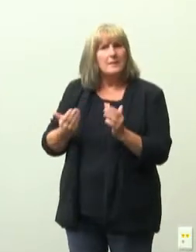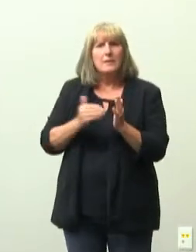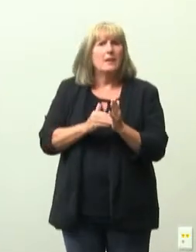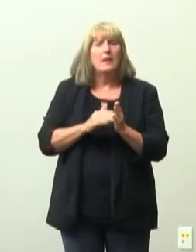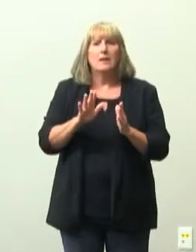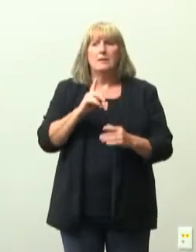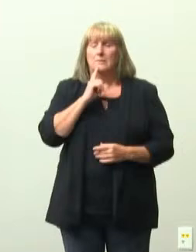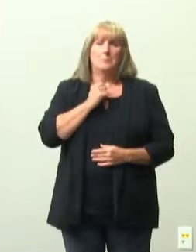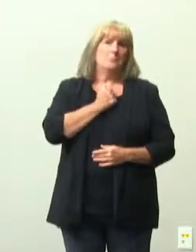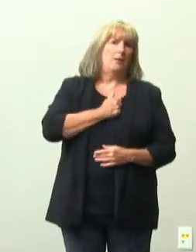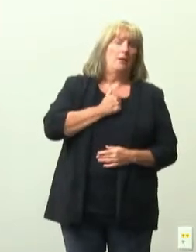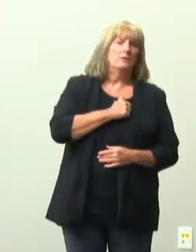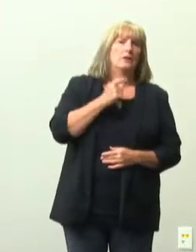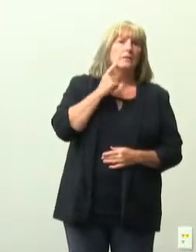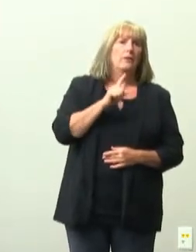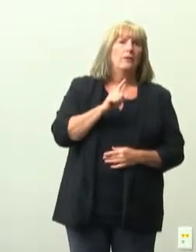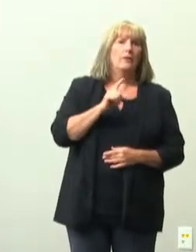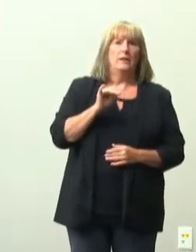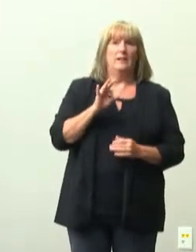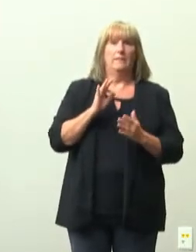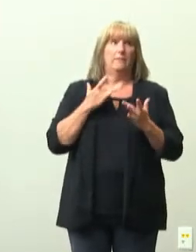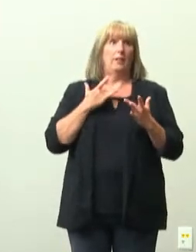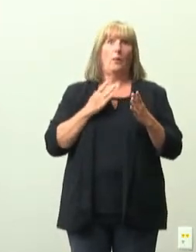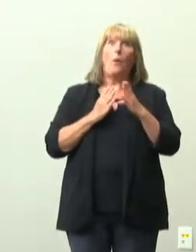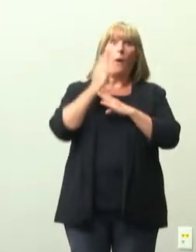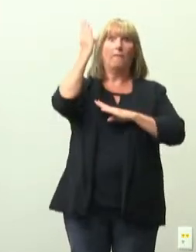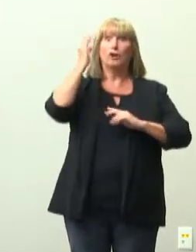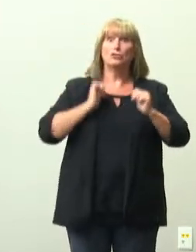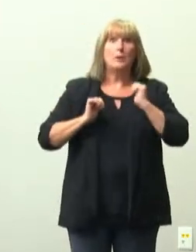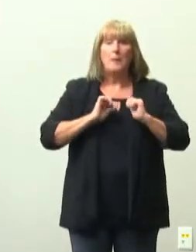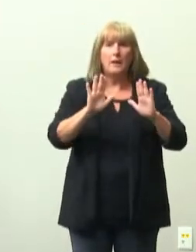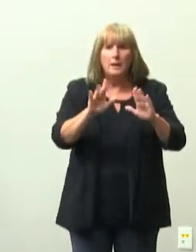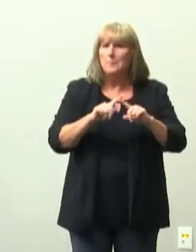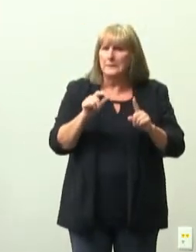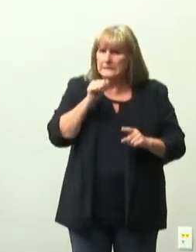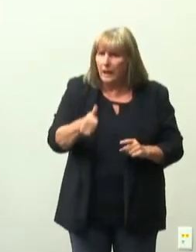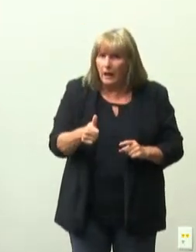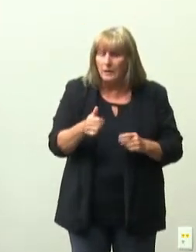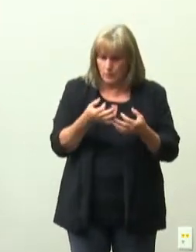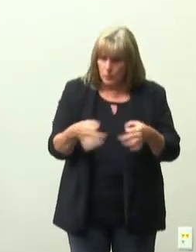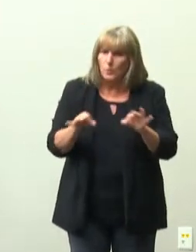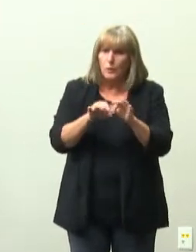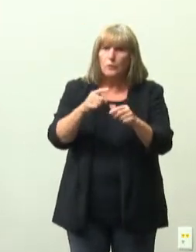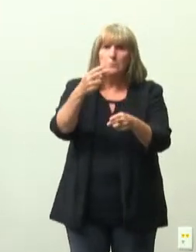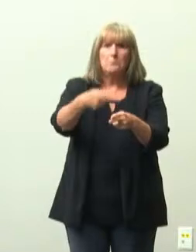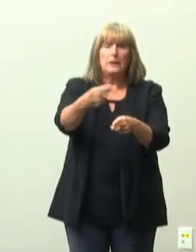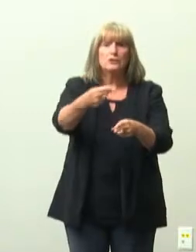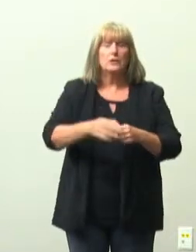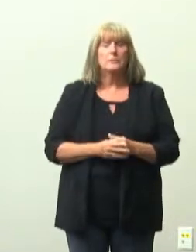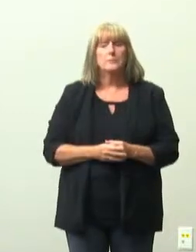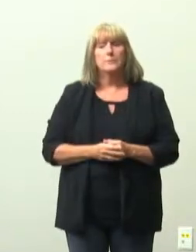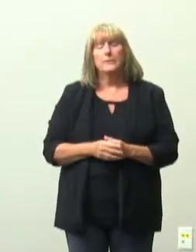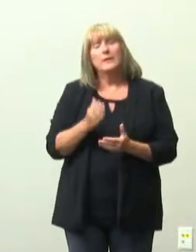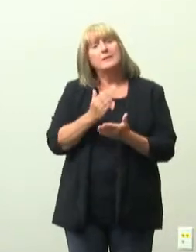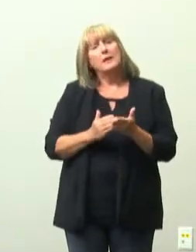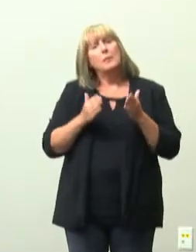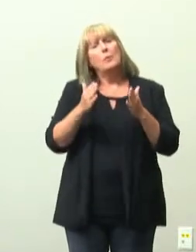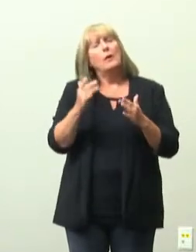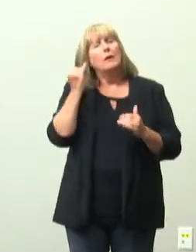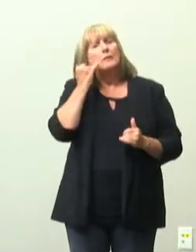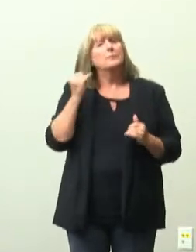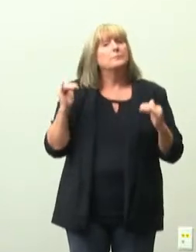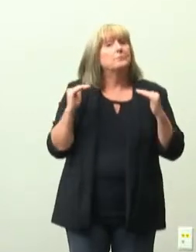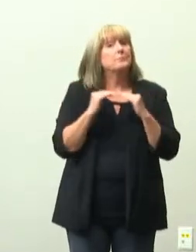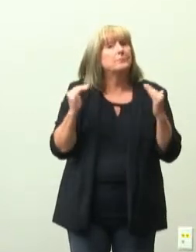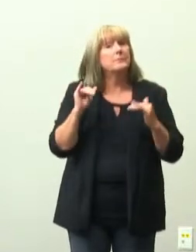again, apologize for if this is over dramatic, but I think it's worthwhile mentioning. In some ways, it would be like if